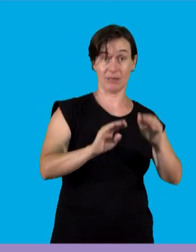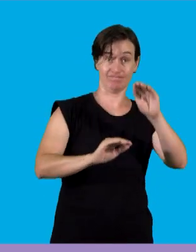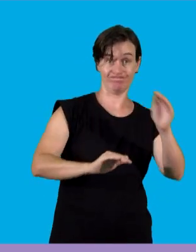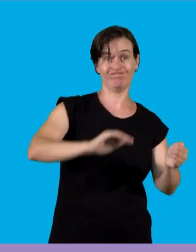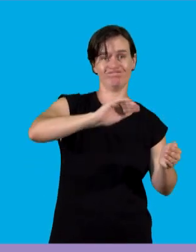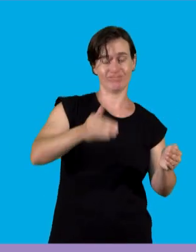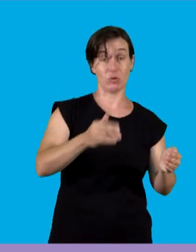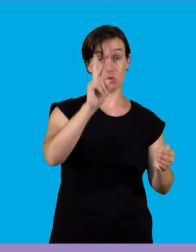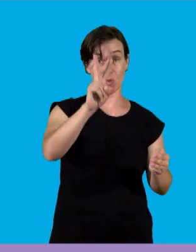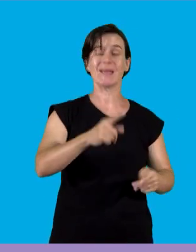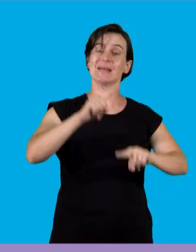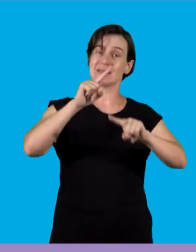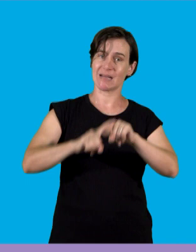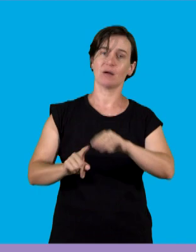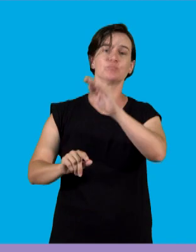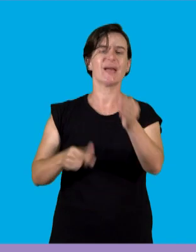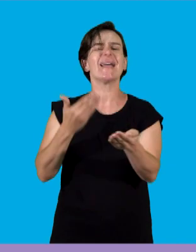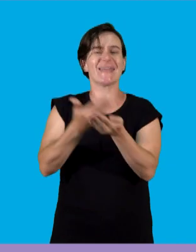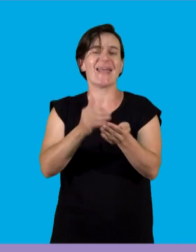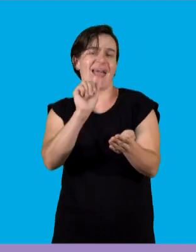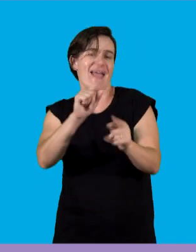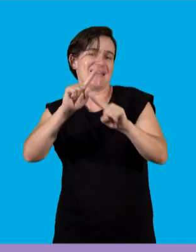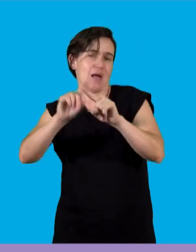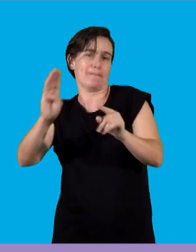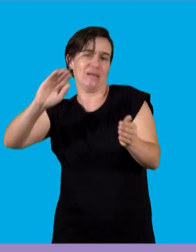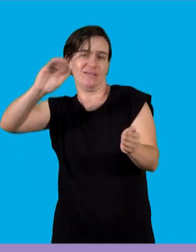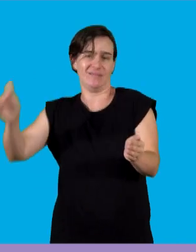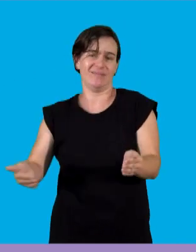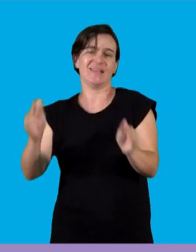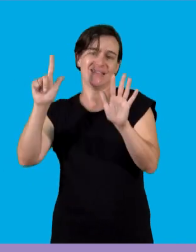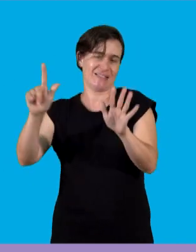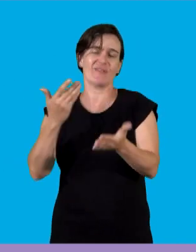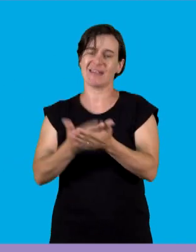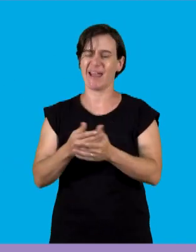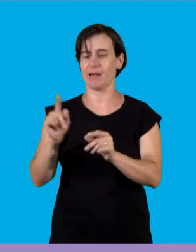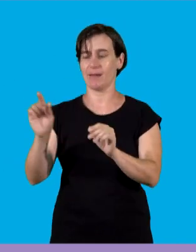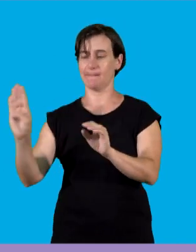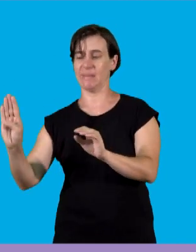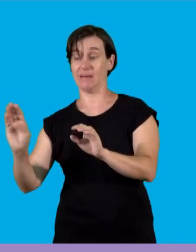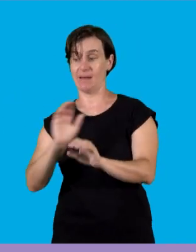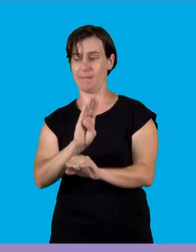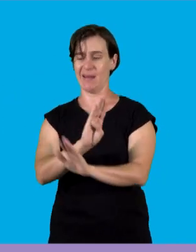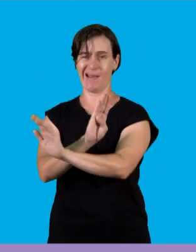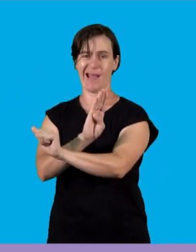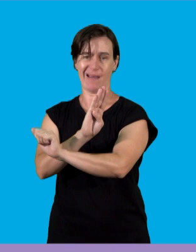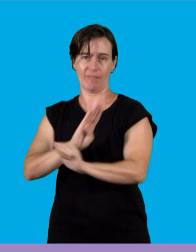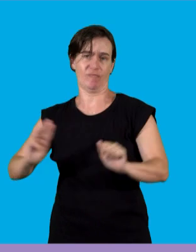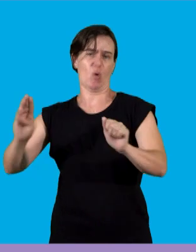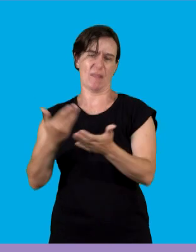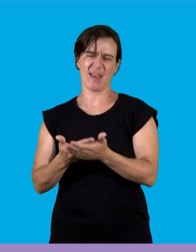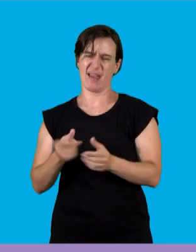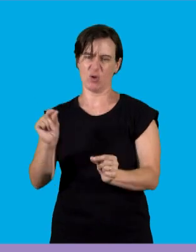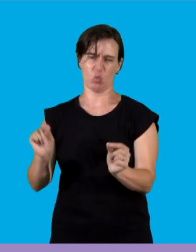squared multiplied by a multiplied by b exponent 7. So I am just going